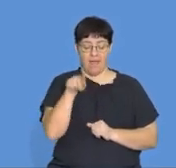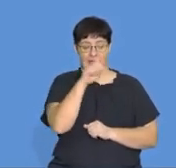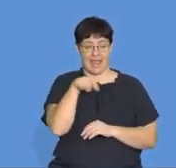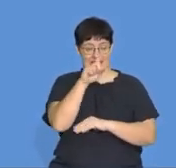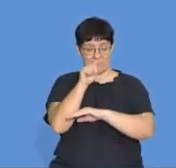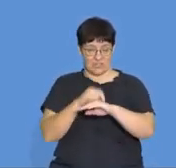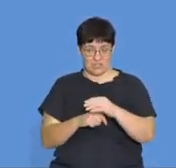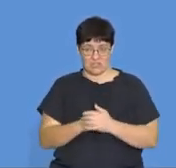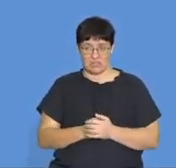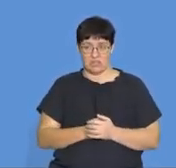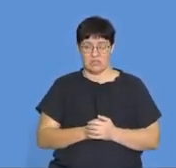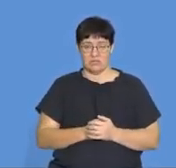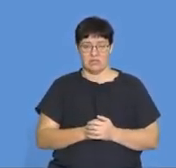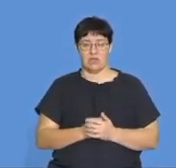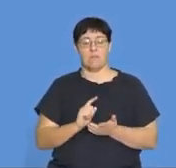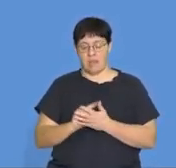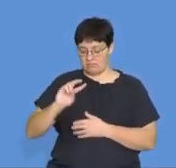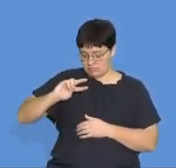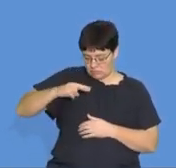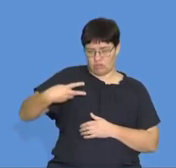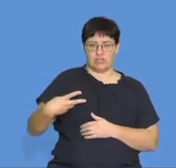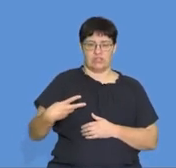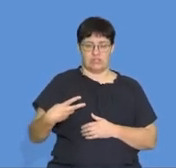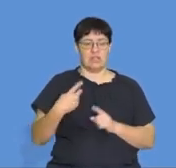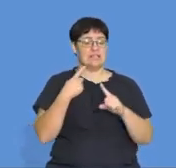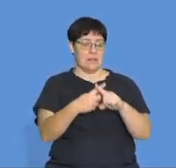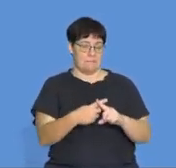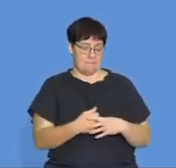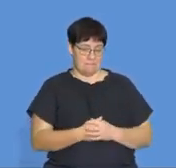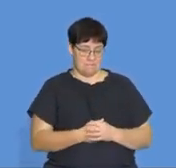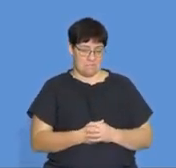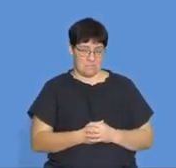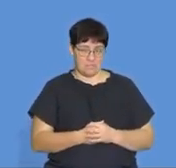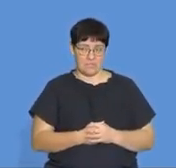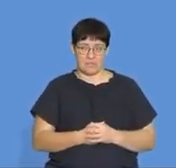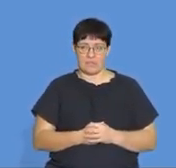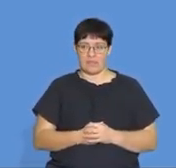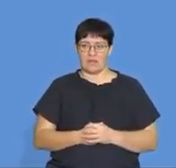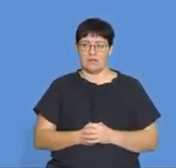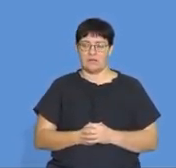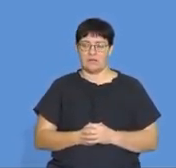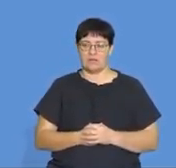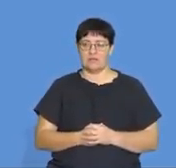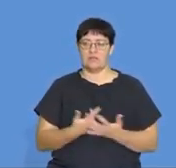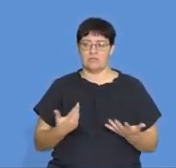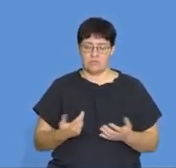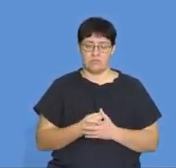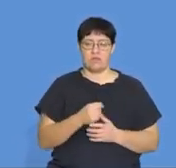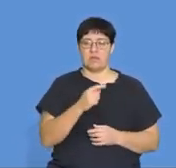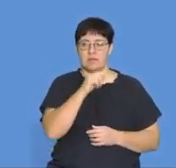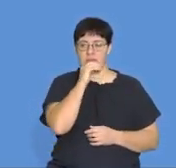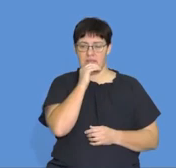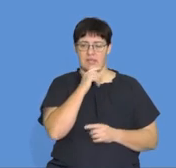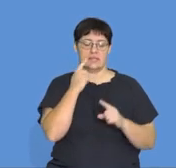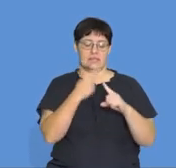this division sign there, I must change it to a multiplication, and I must tip and times my fraction there.